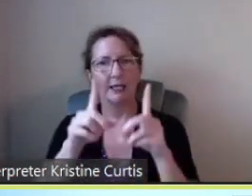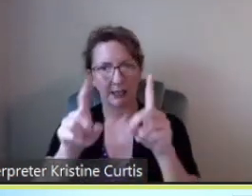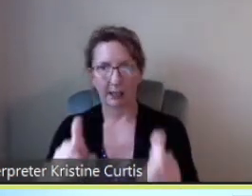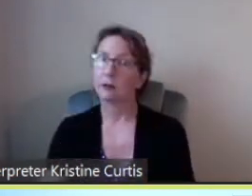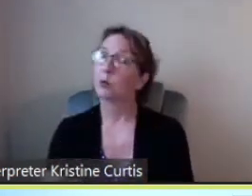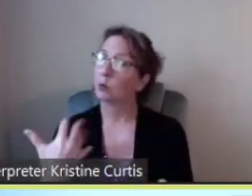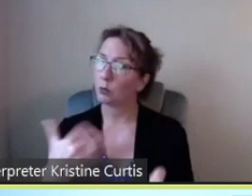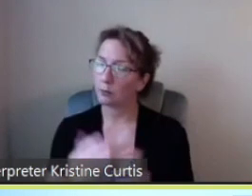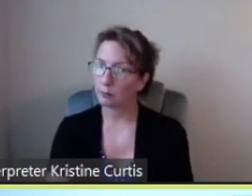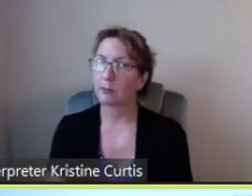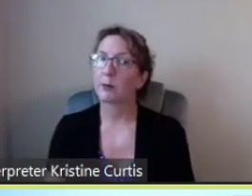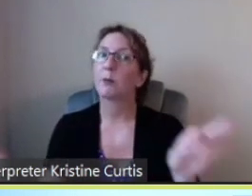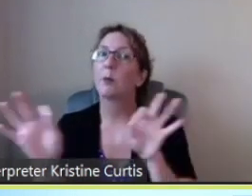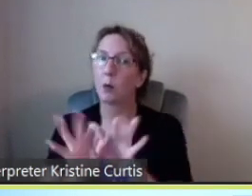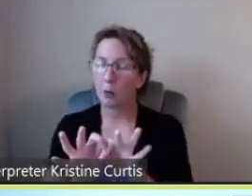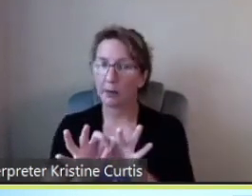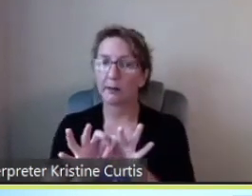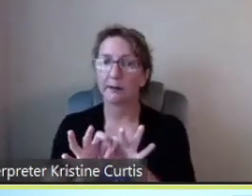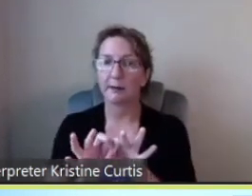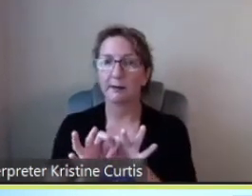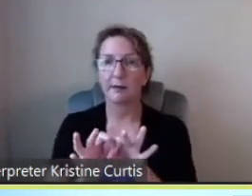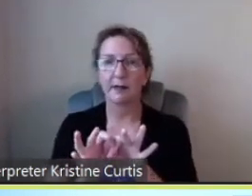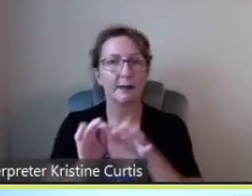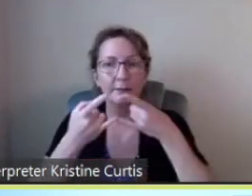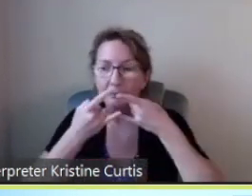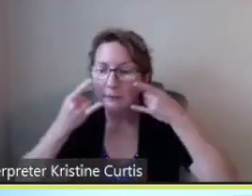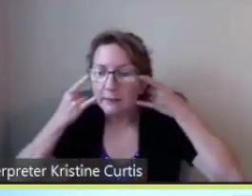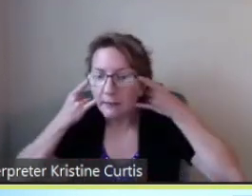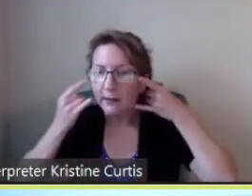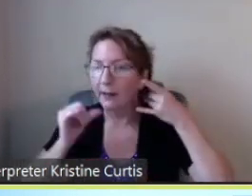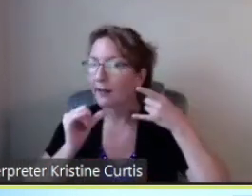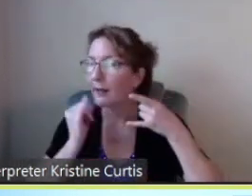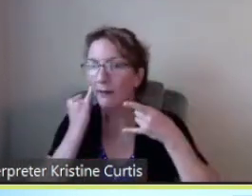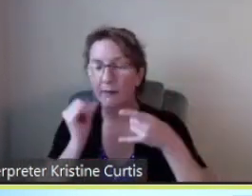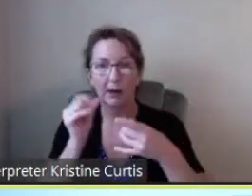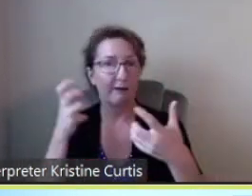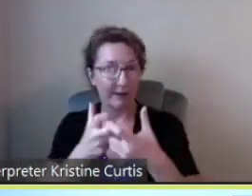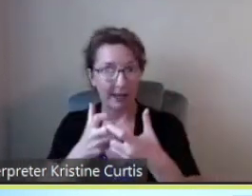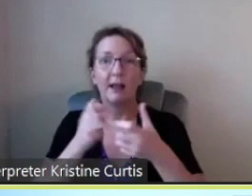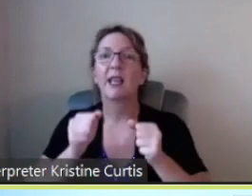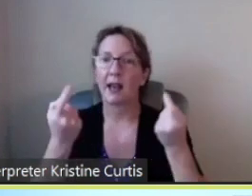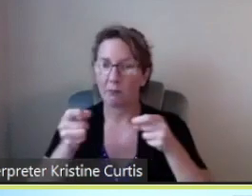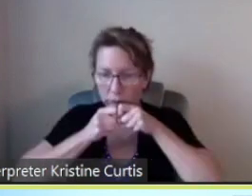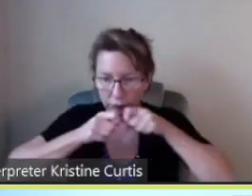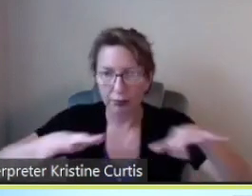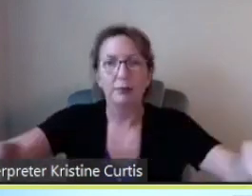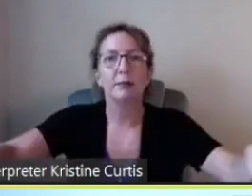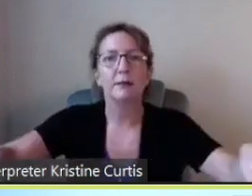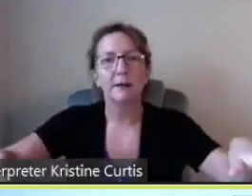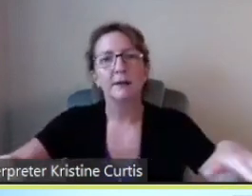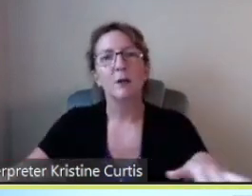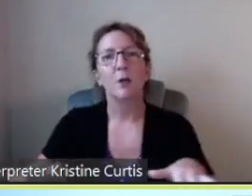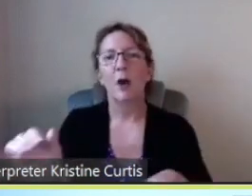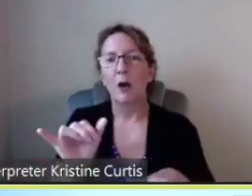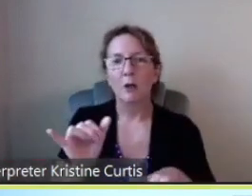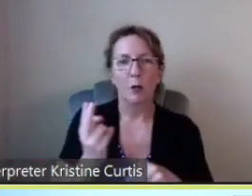testing, because the air leakage may also lead to the transmission of the disease. And we can use a wide range of aerosol instruments to